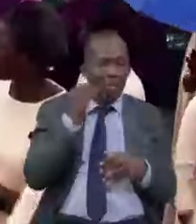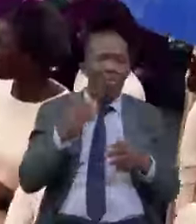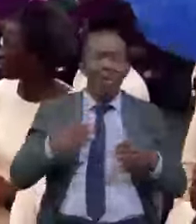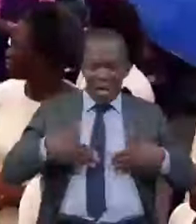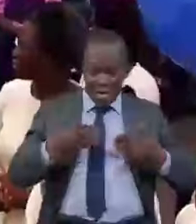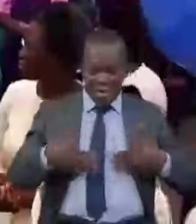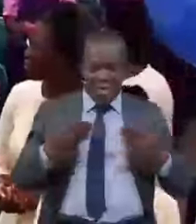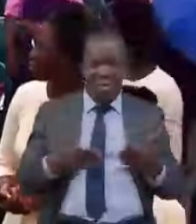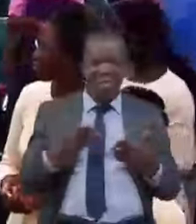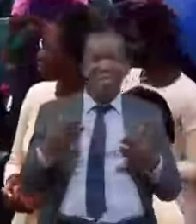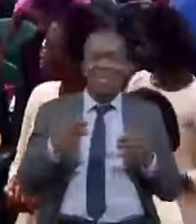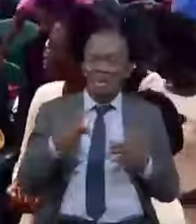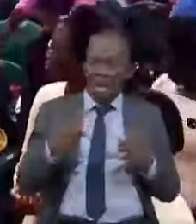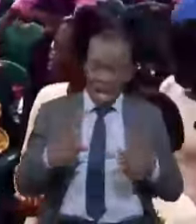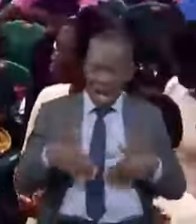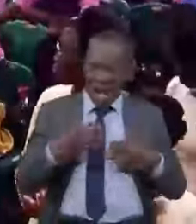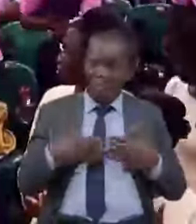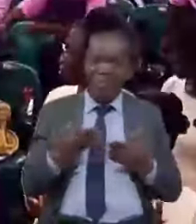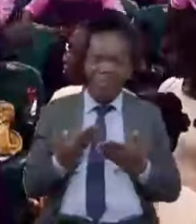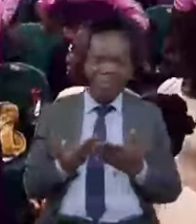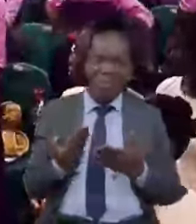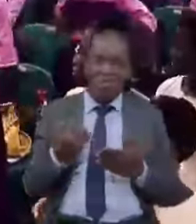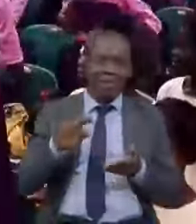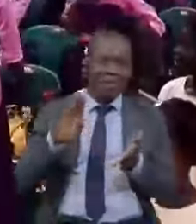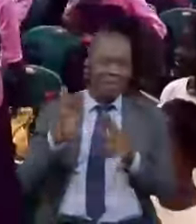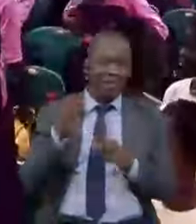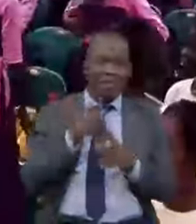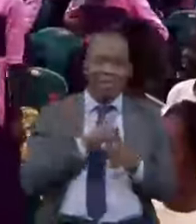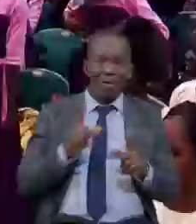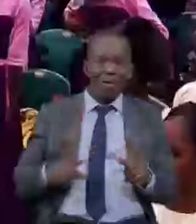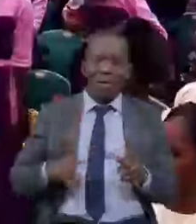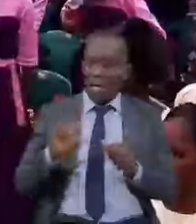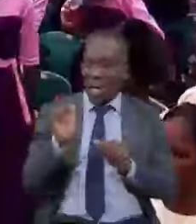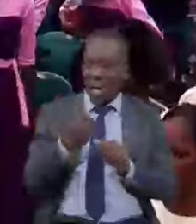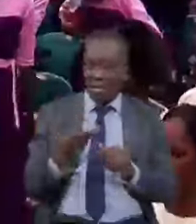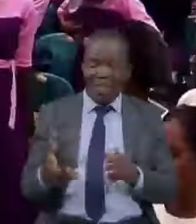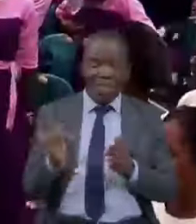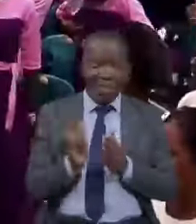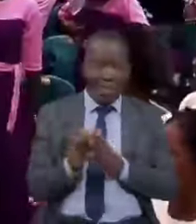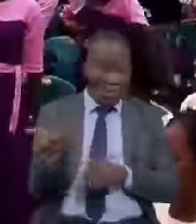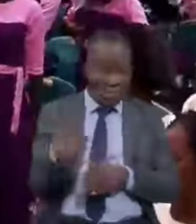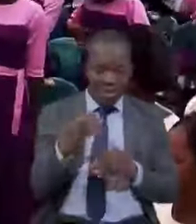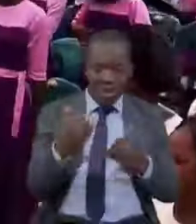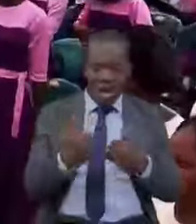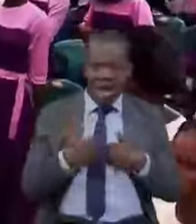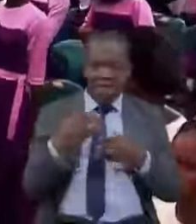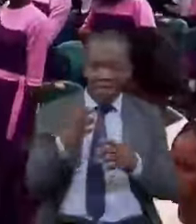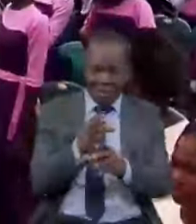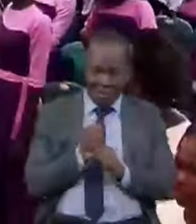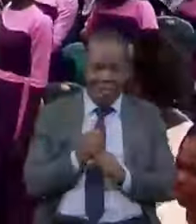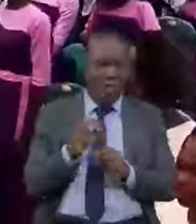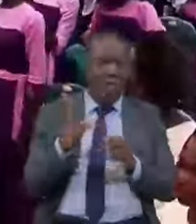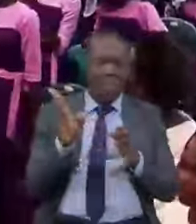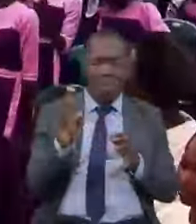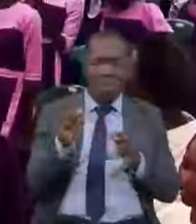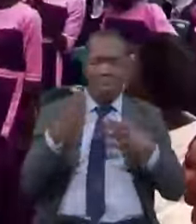and keeping everything that you have got today. Nobody will take the minutest part of